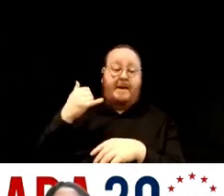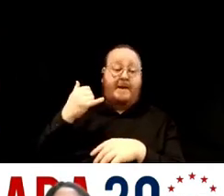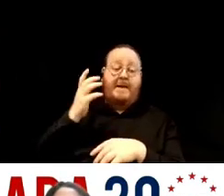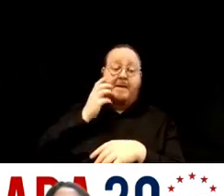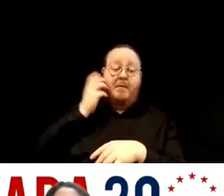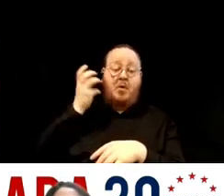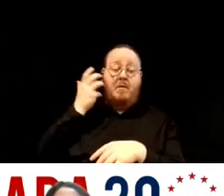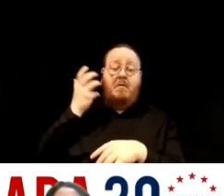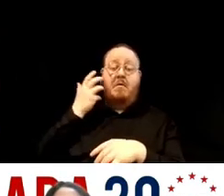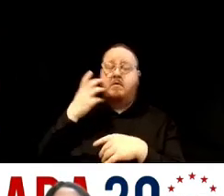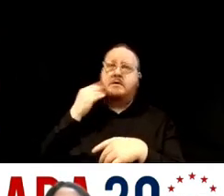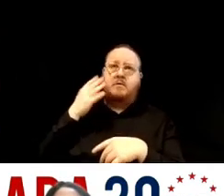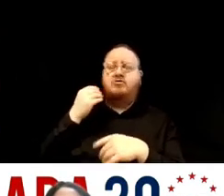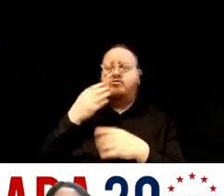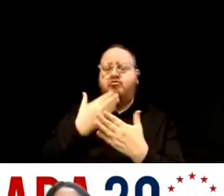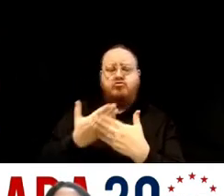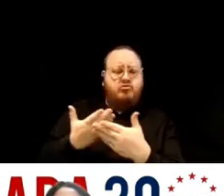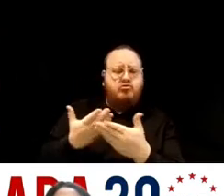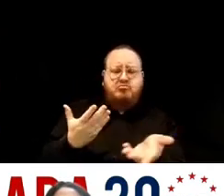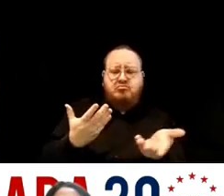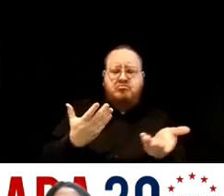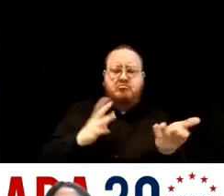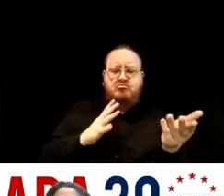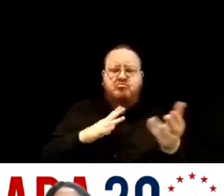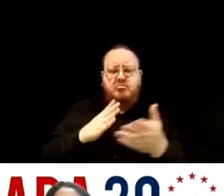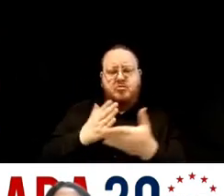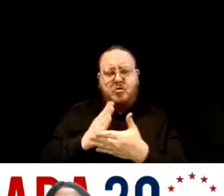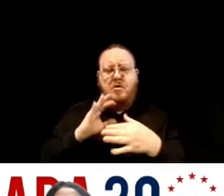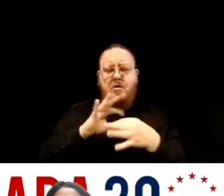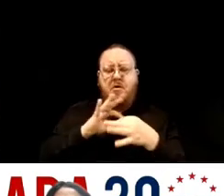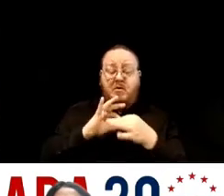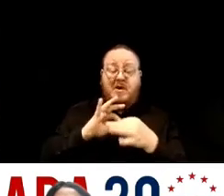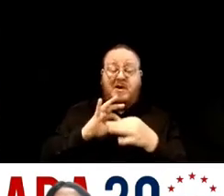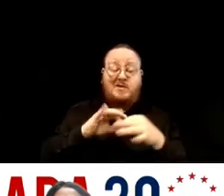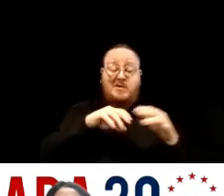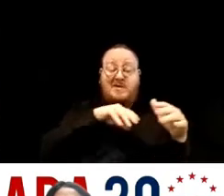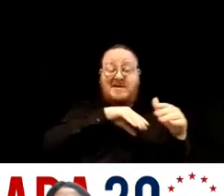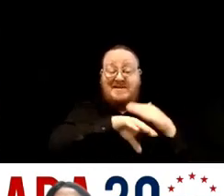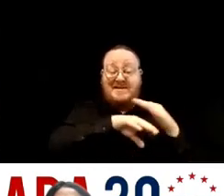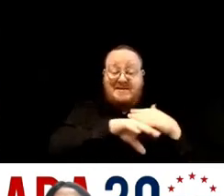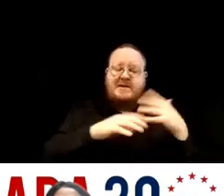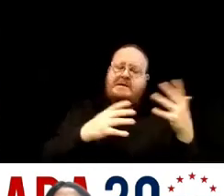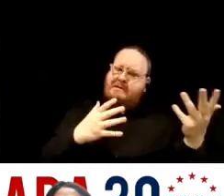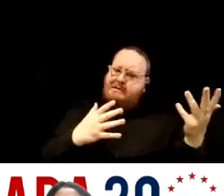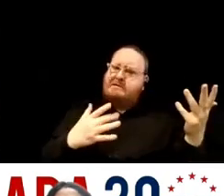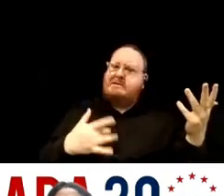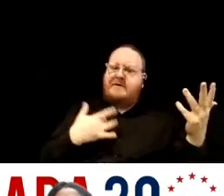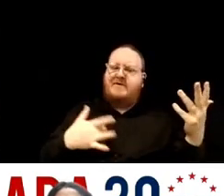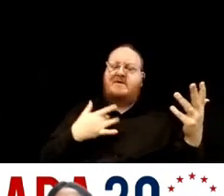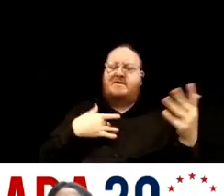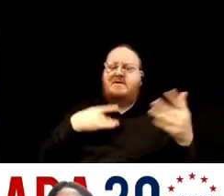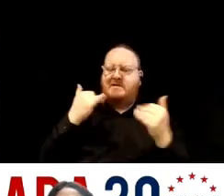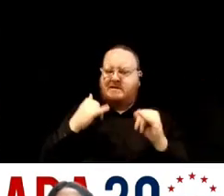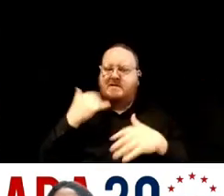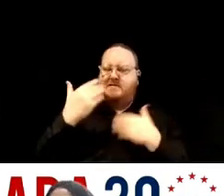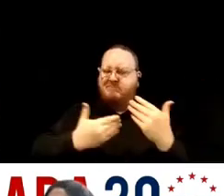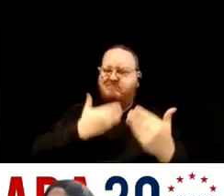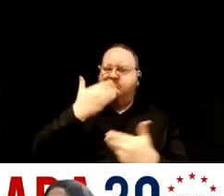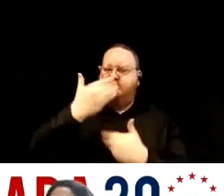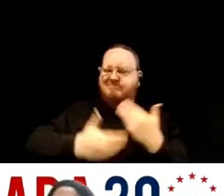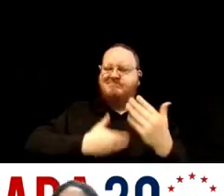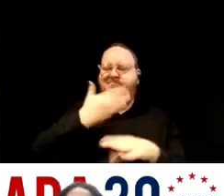good. As far as accessibility goes, I think they still have some things to work out. But